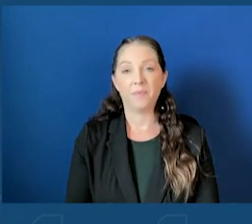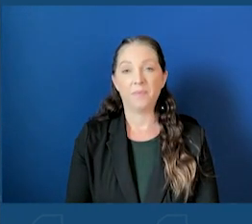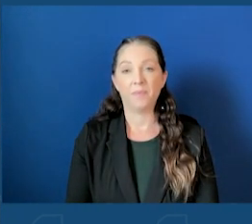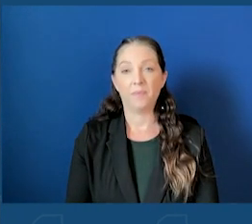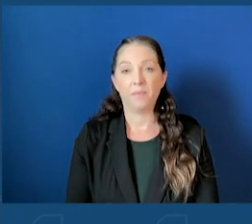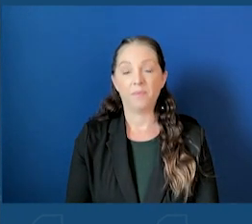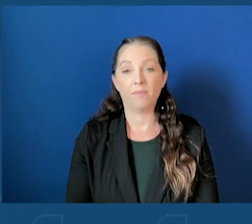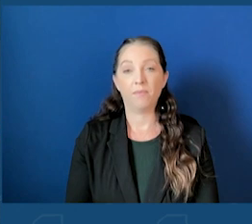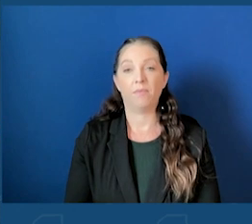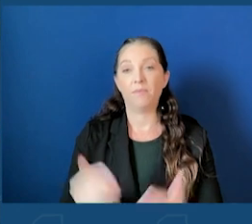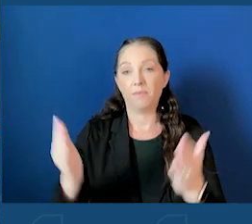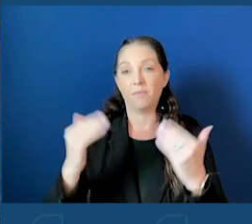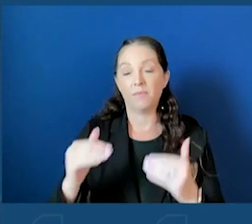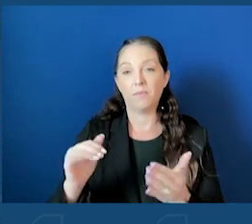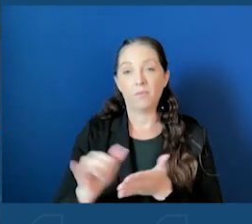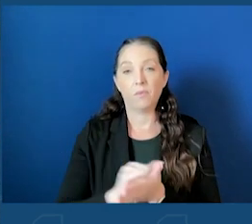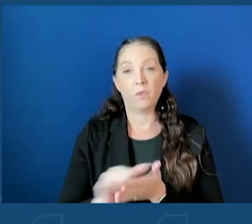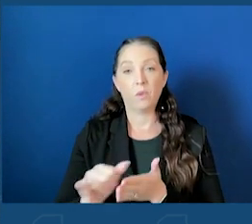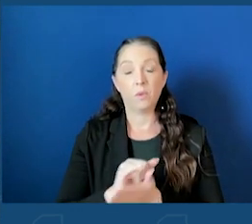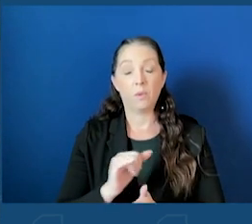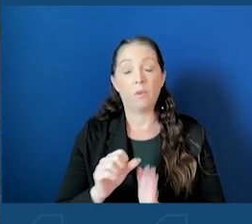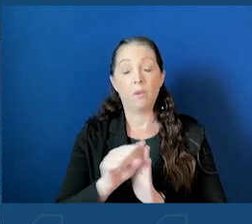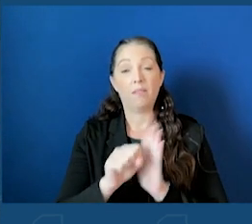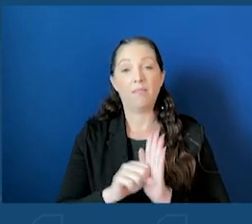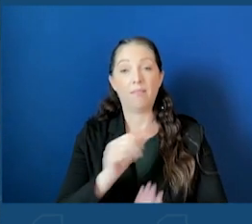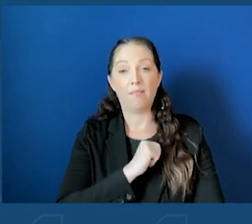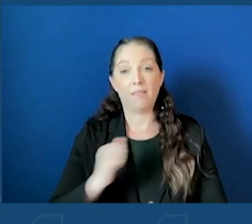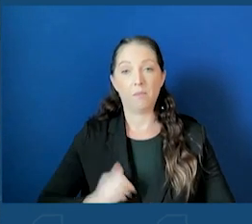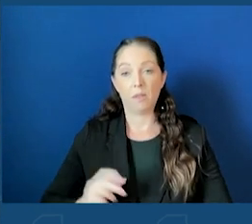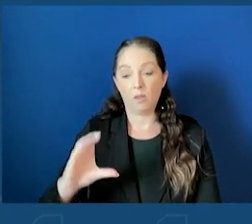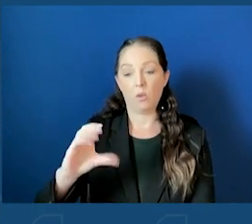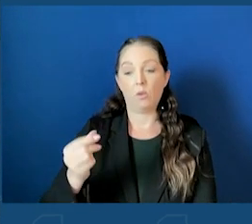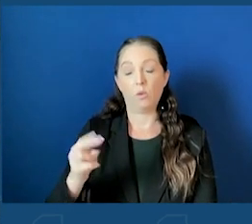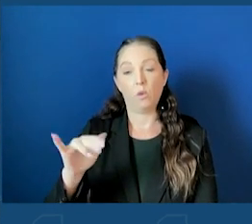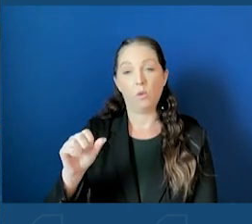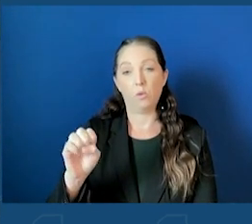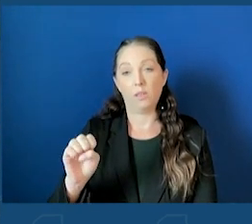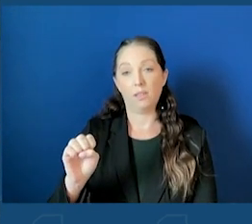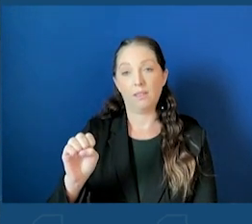Next, we have New York State Assemblyman Chris Ekus.